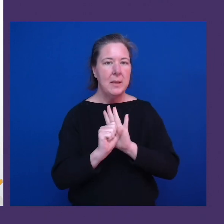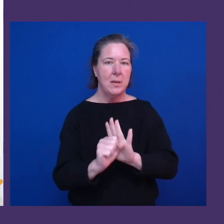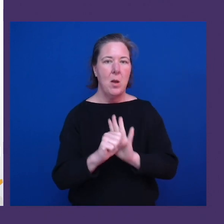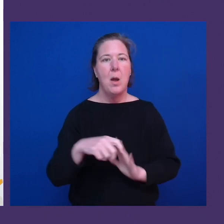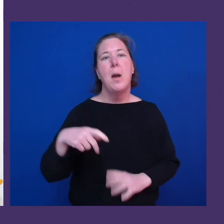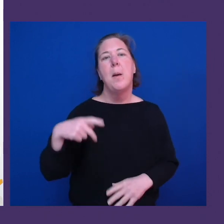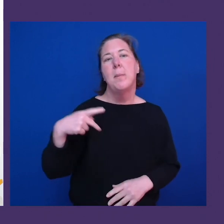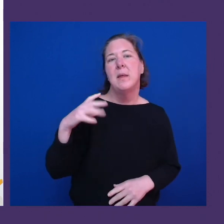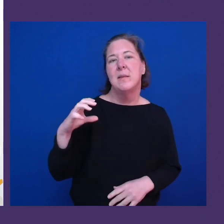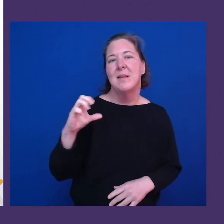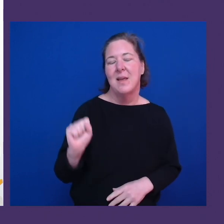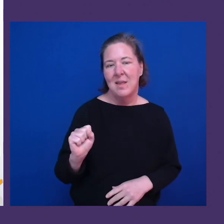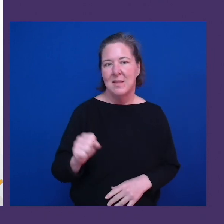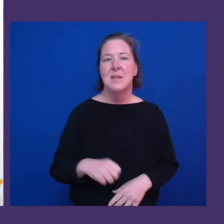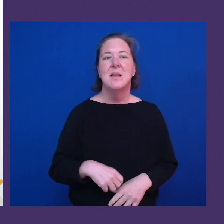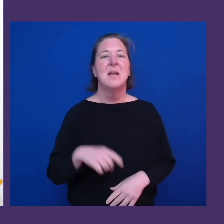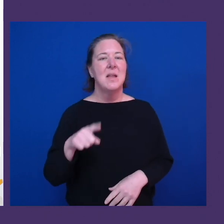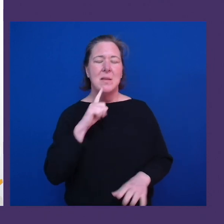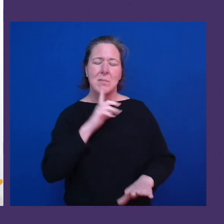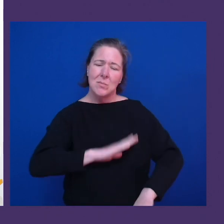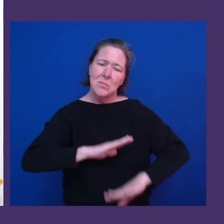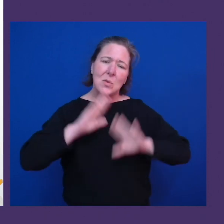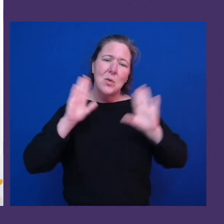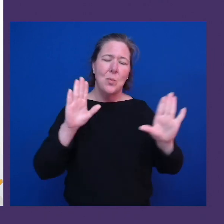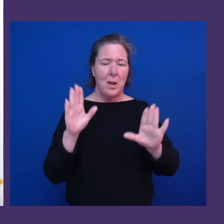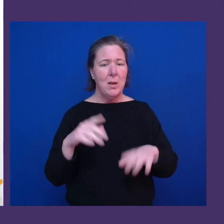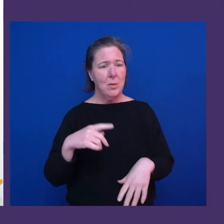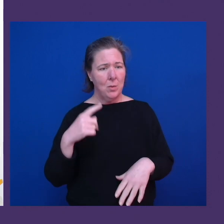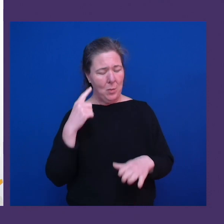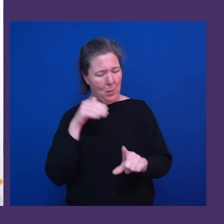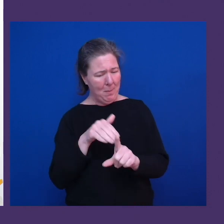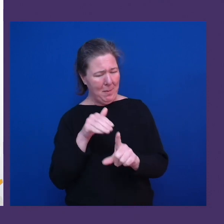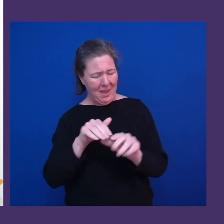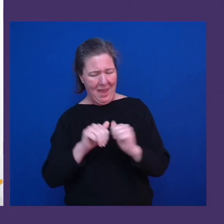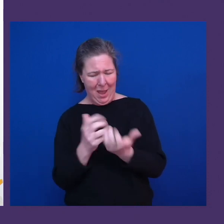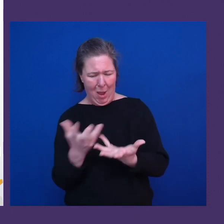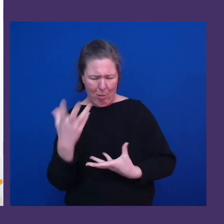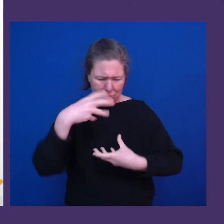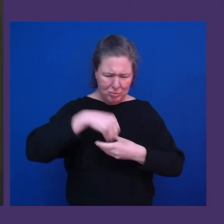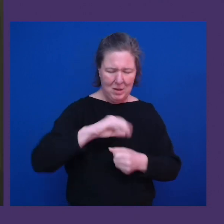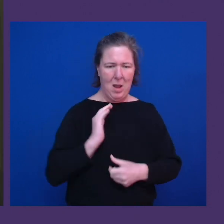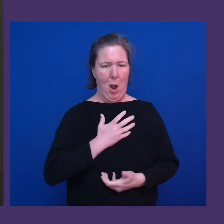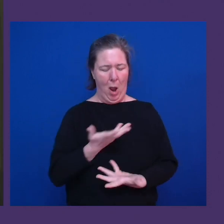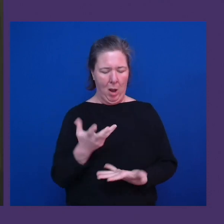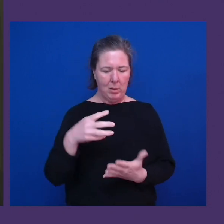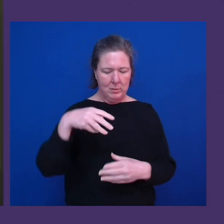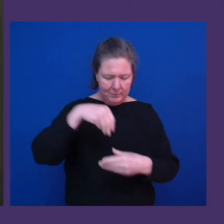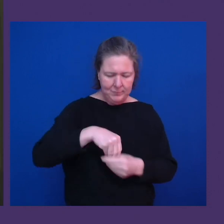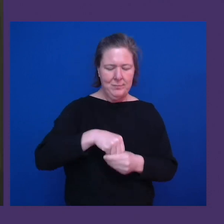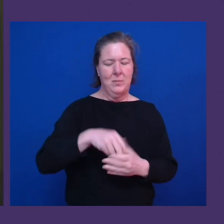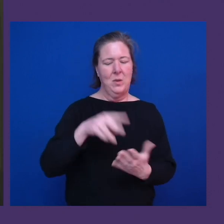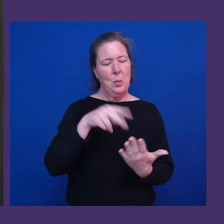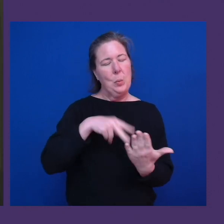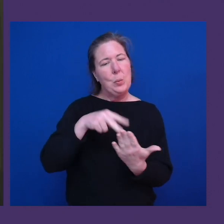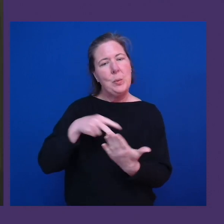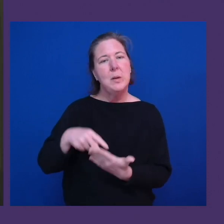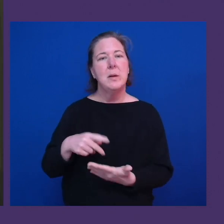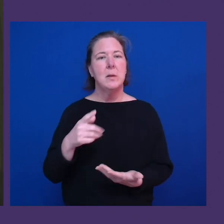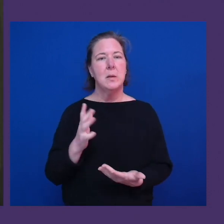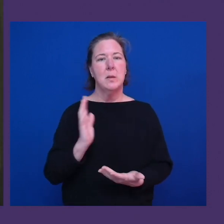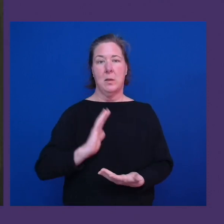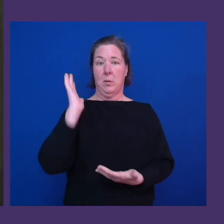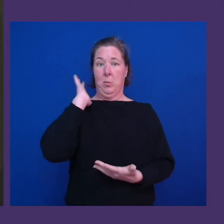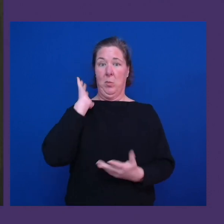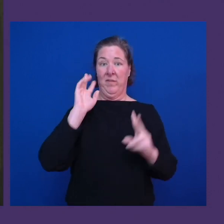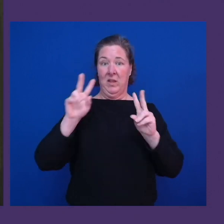them. And it's a great reminder to see how they are integrated within our immersive reader. Going back to our previous topic, the thing